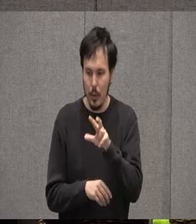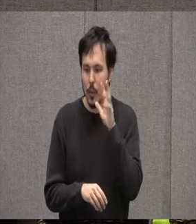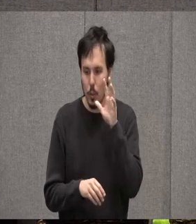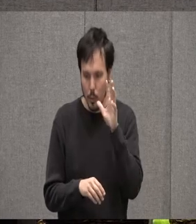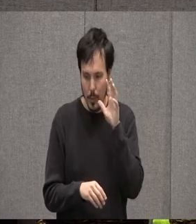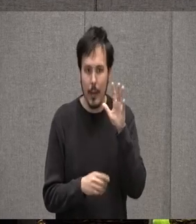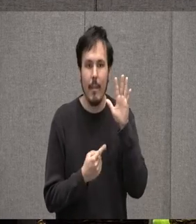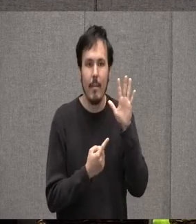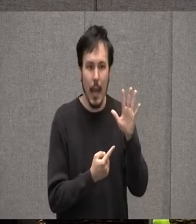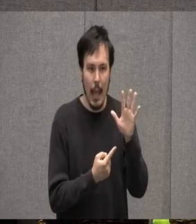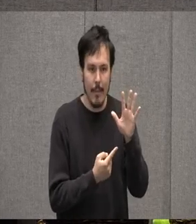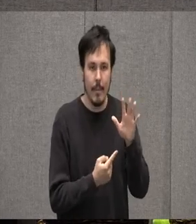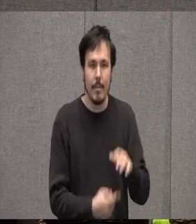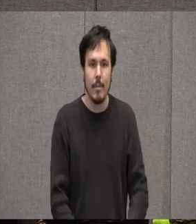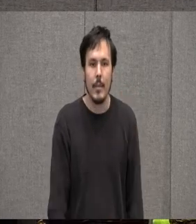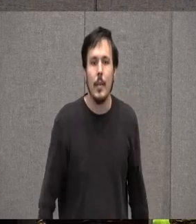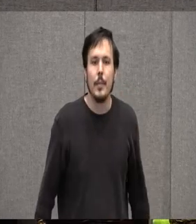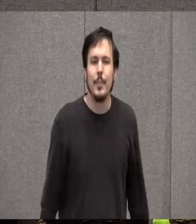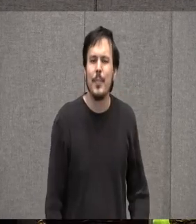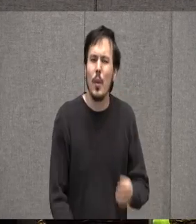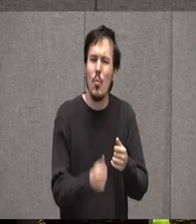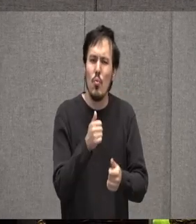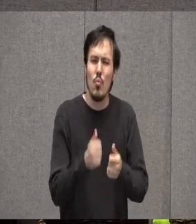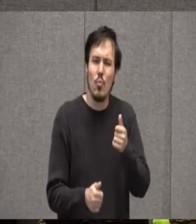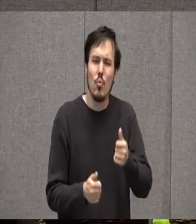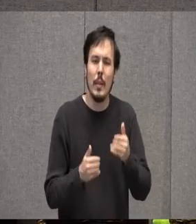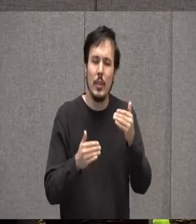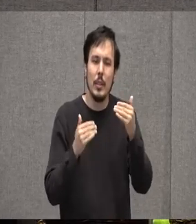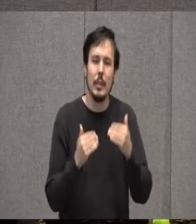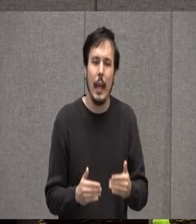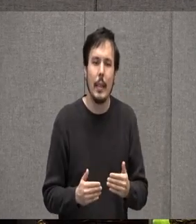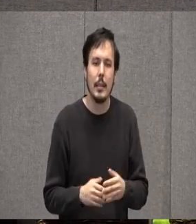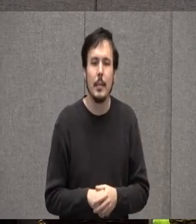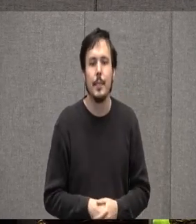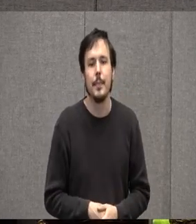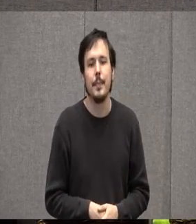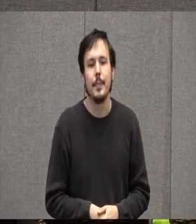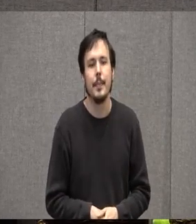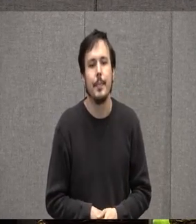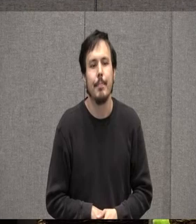five. Now, which one should I do next?